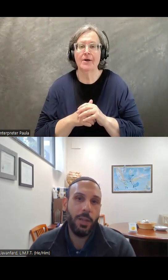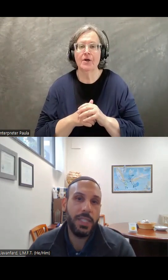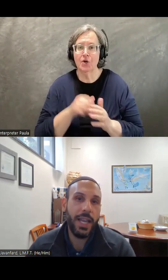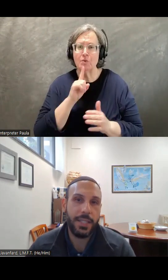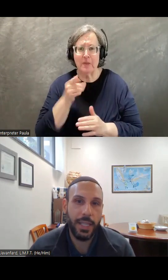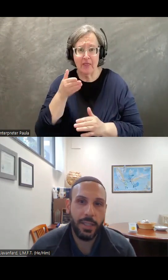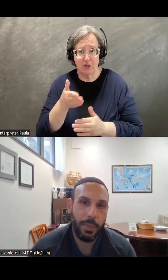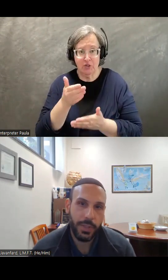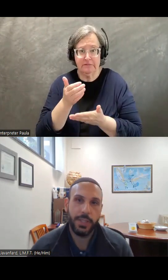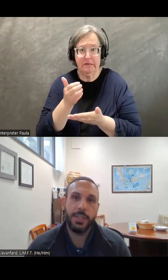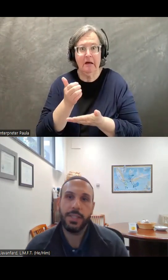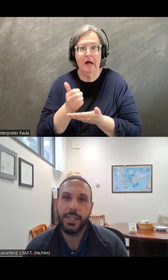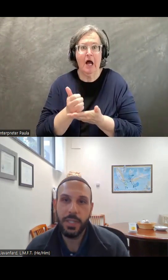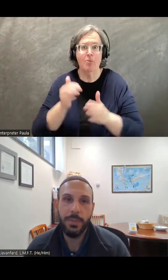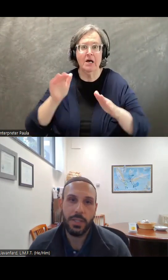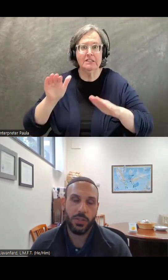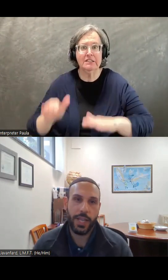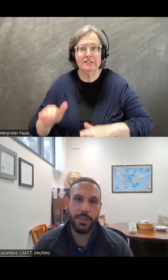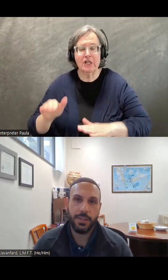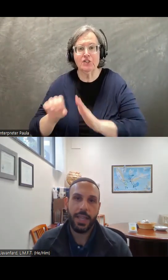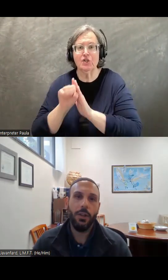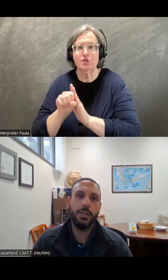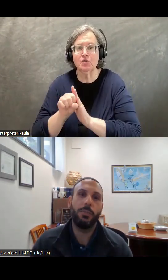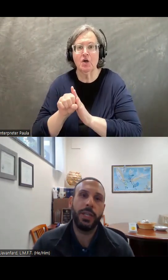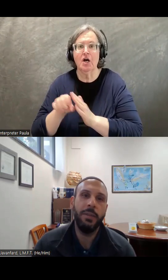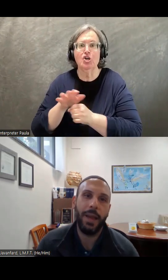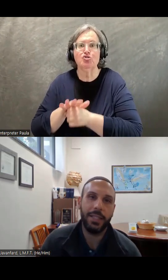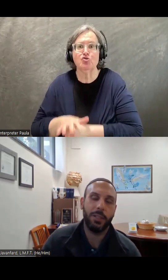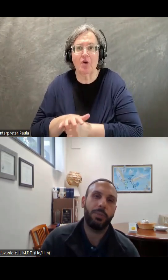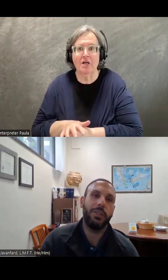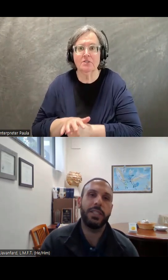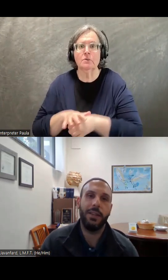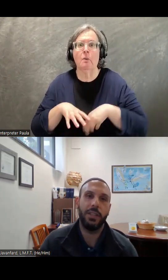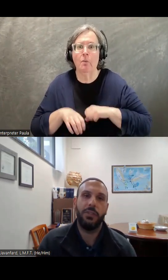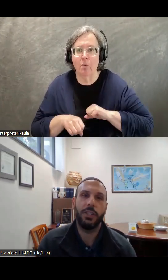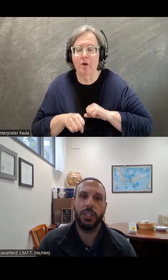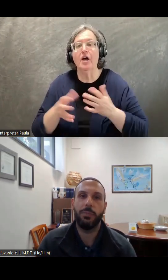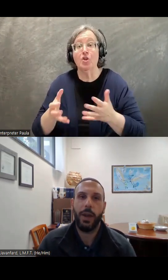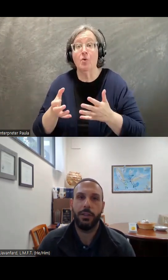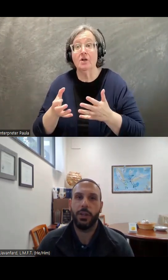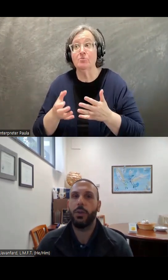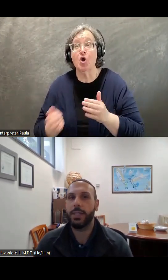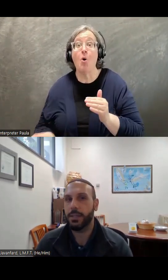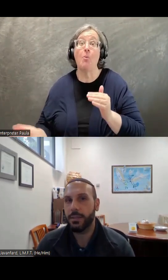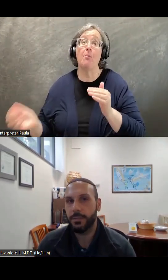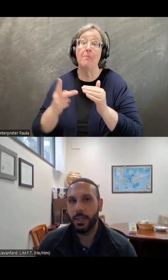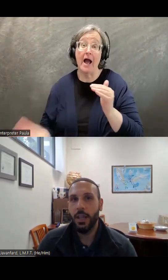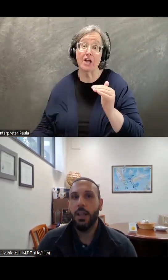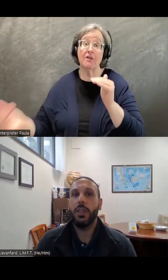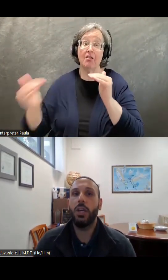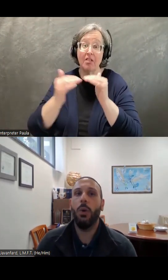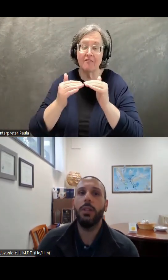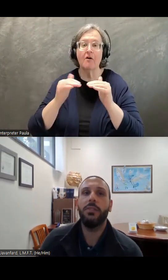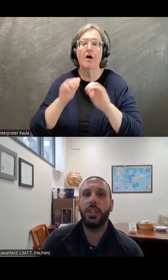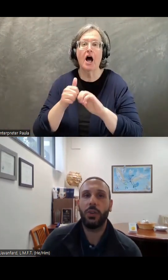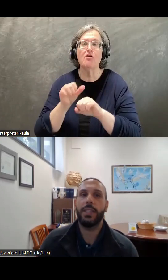there to help de-escalate the person's symptoms, distress, and also bring them back to their previous level of functioning prior to their crisis.